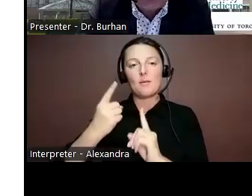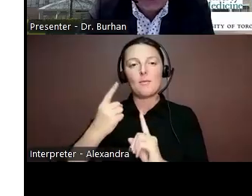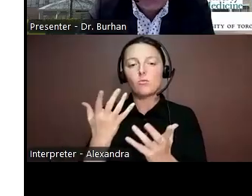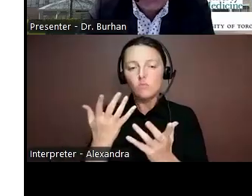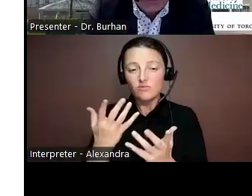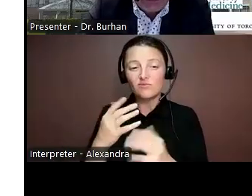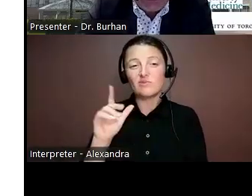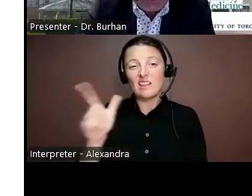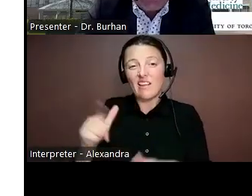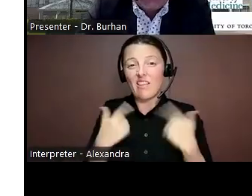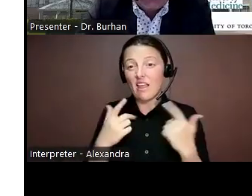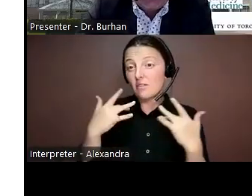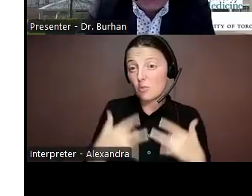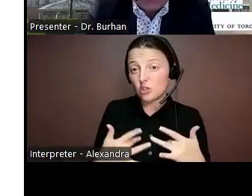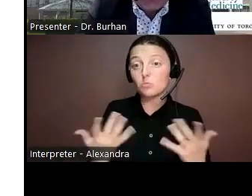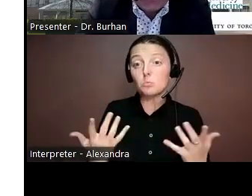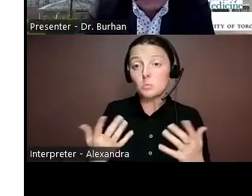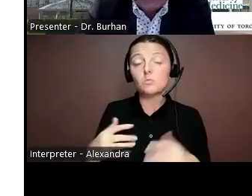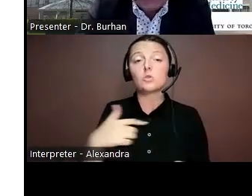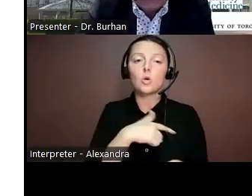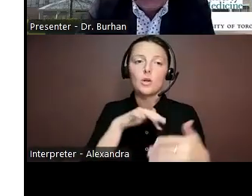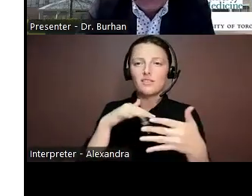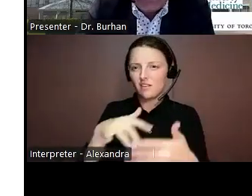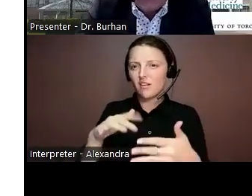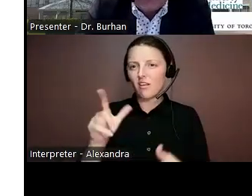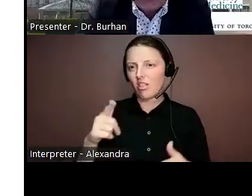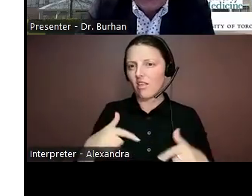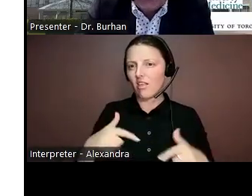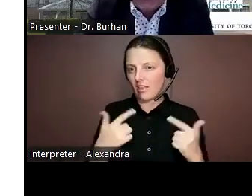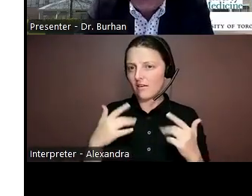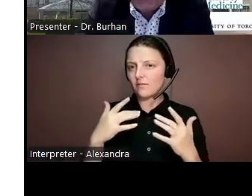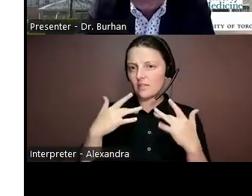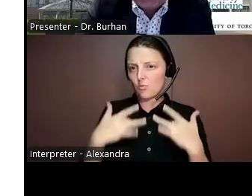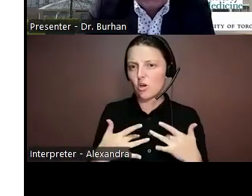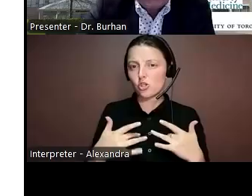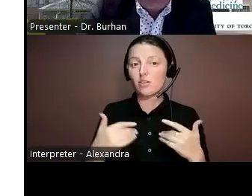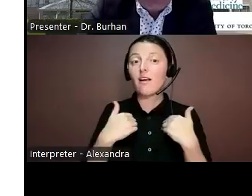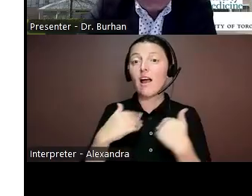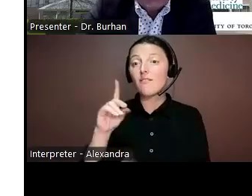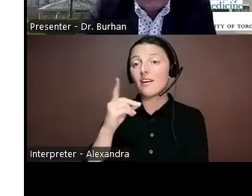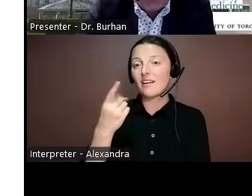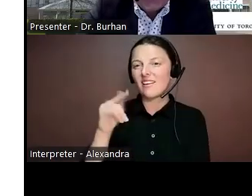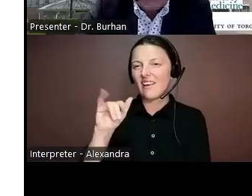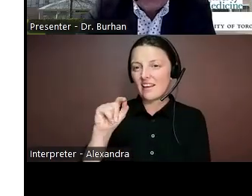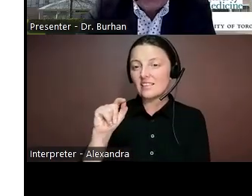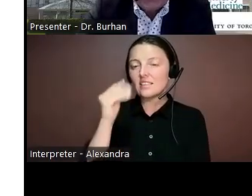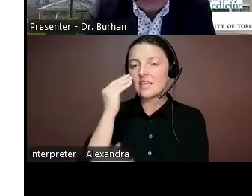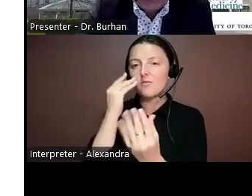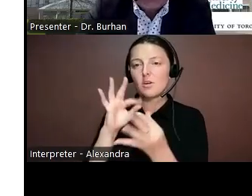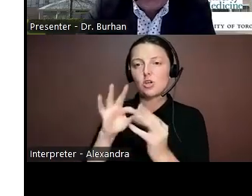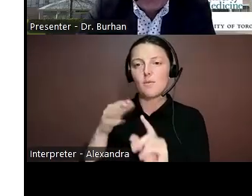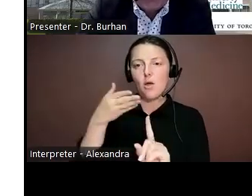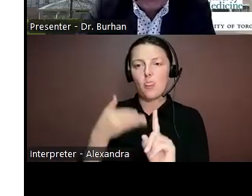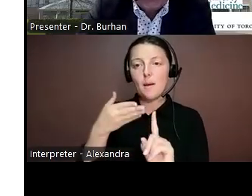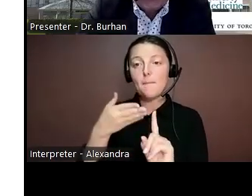life depression, and we had gait information about them, and we compared them to people with mild